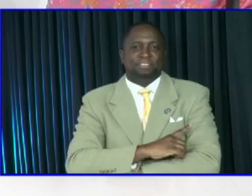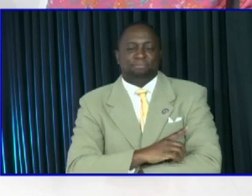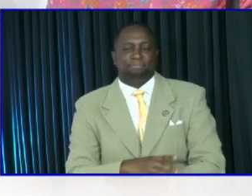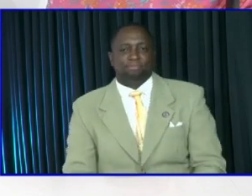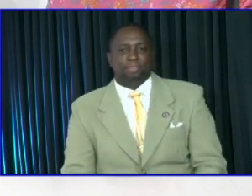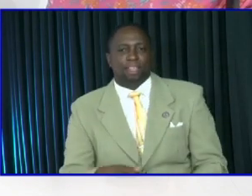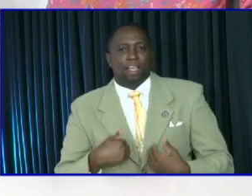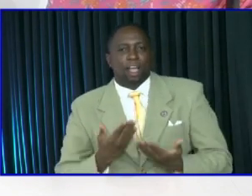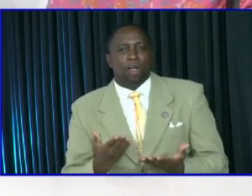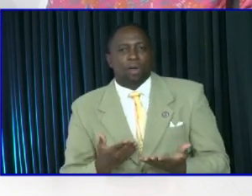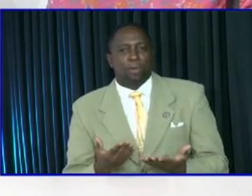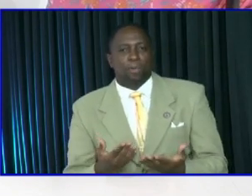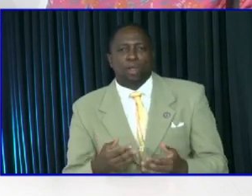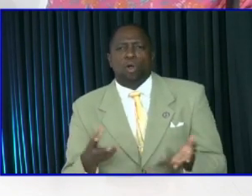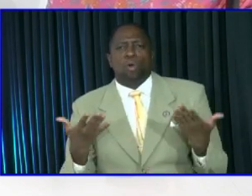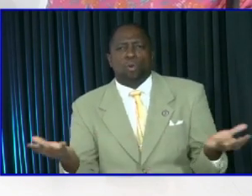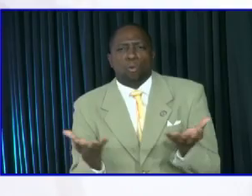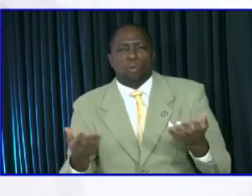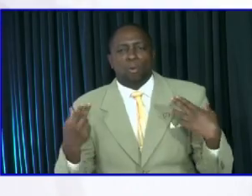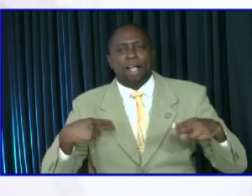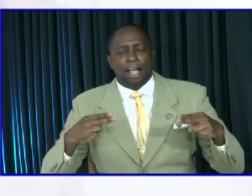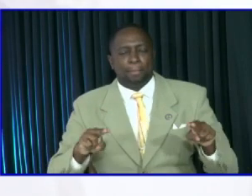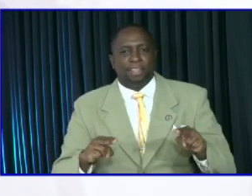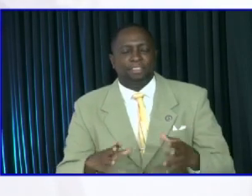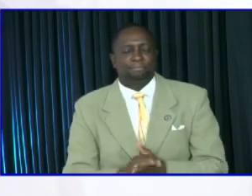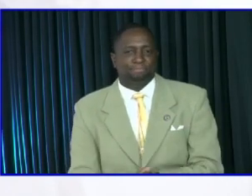out between 2013 and now.